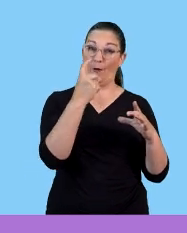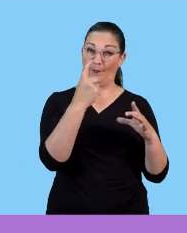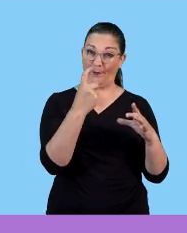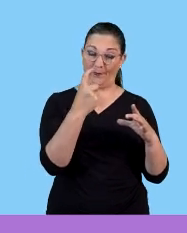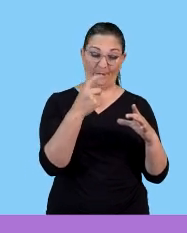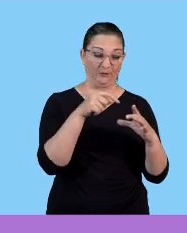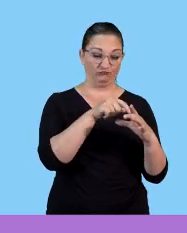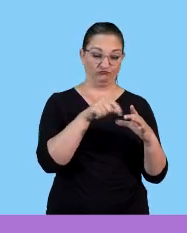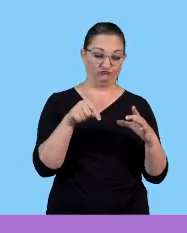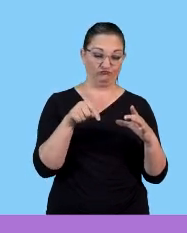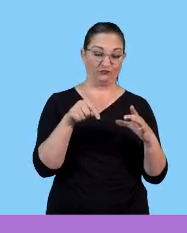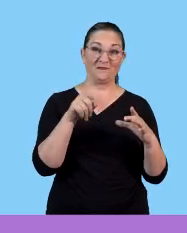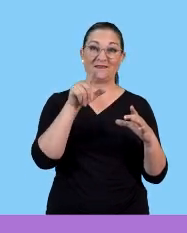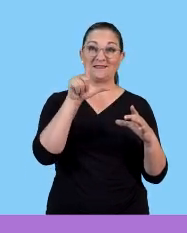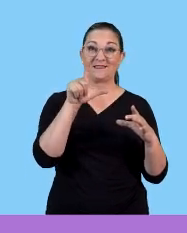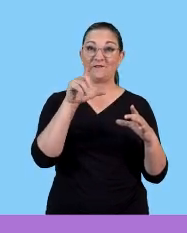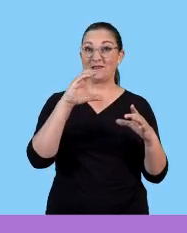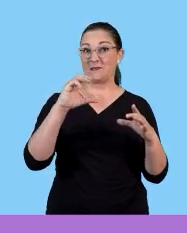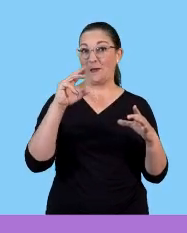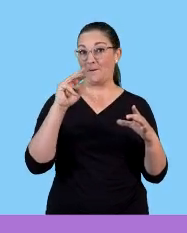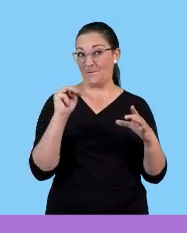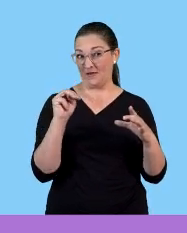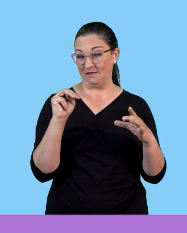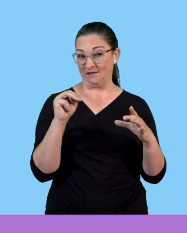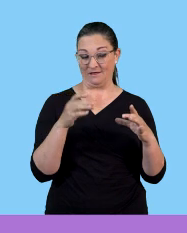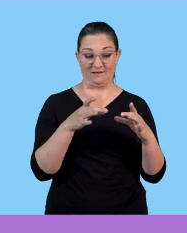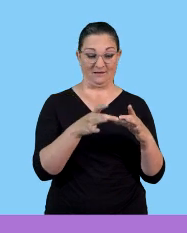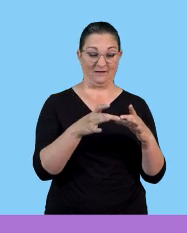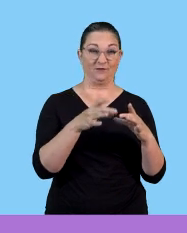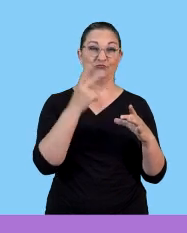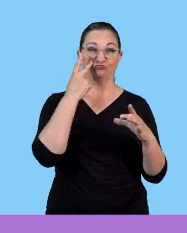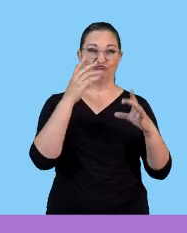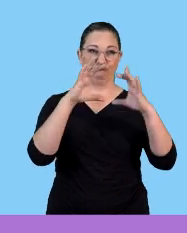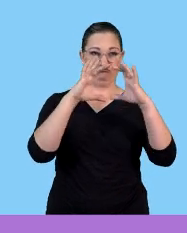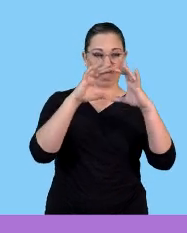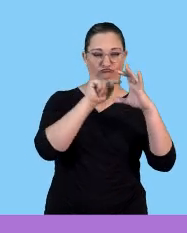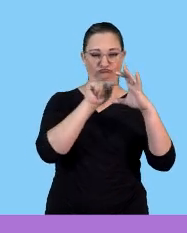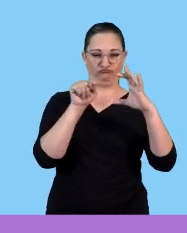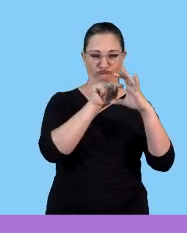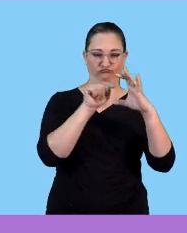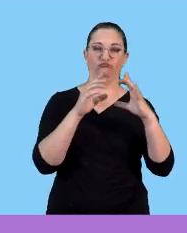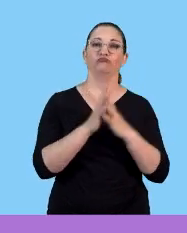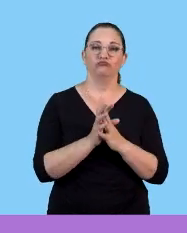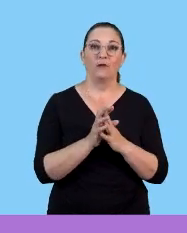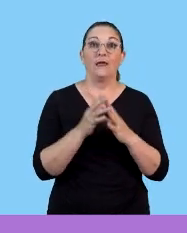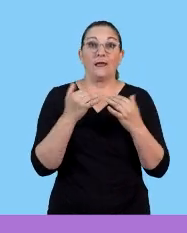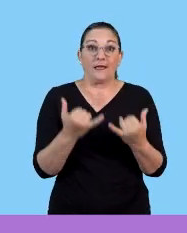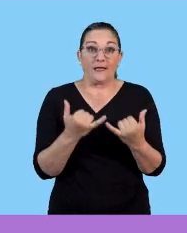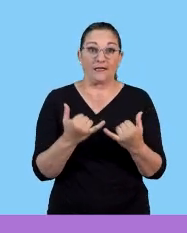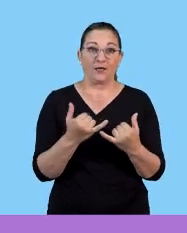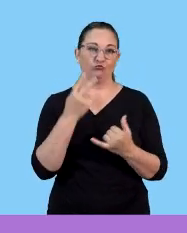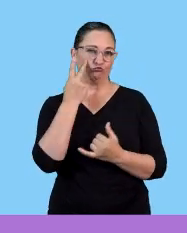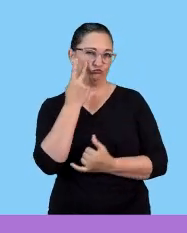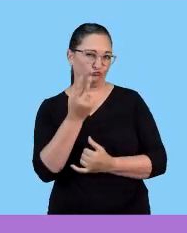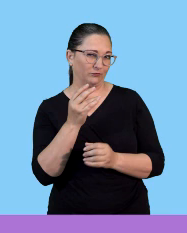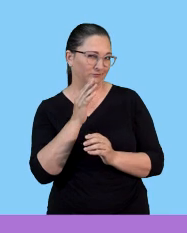of 1 candle is 7 centimeters, as we shown here on the diagram. So, what's happening